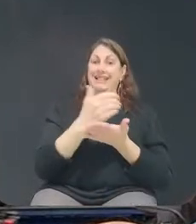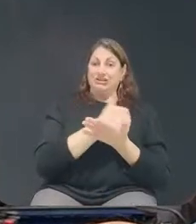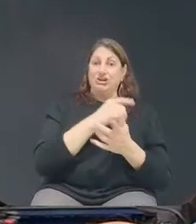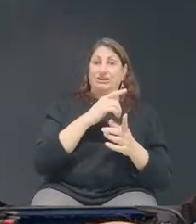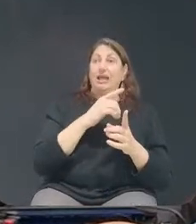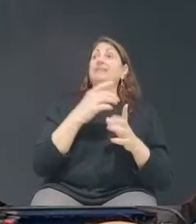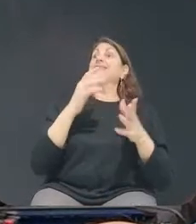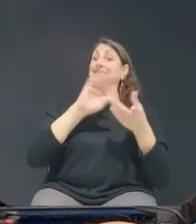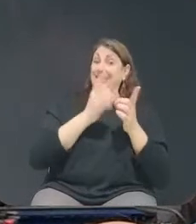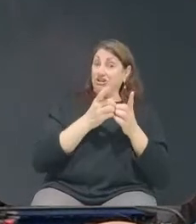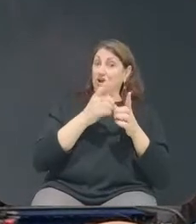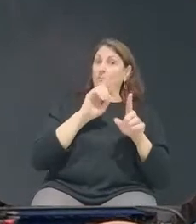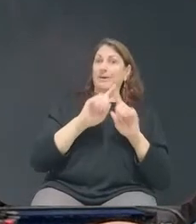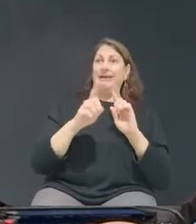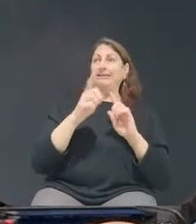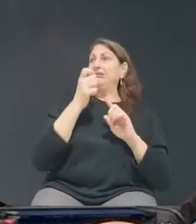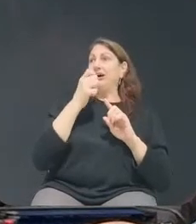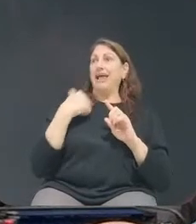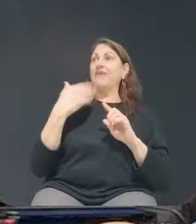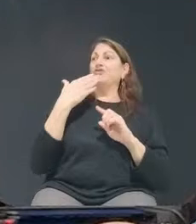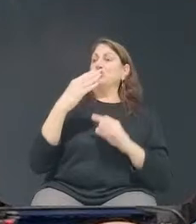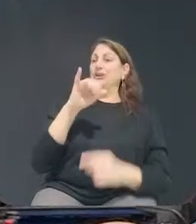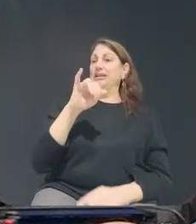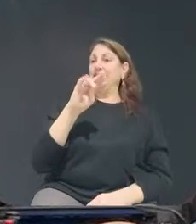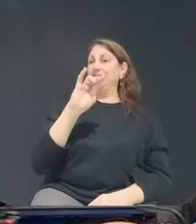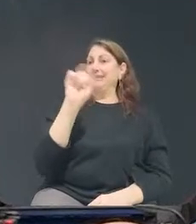they're often very useful on that.